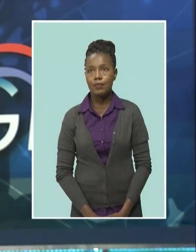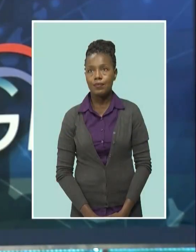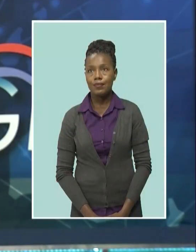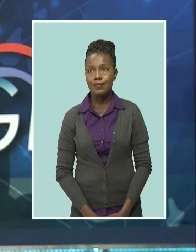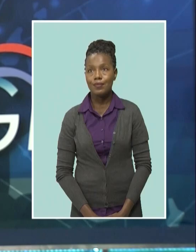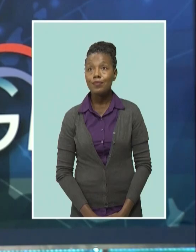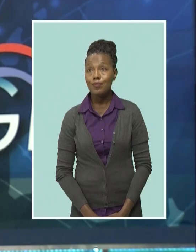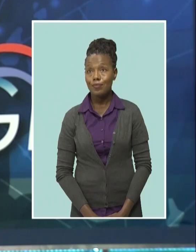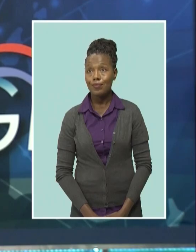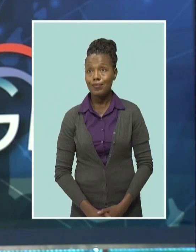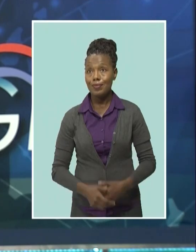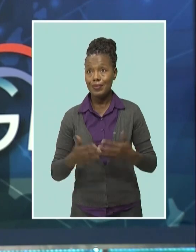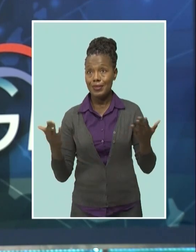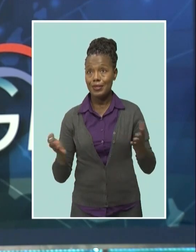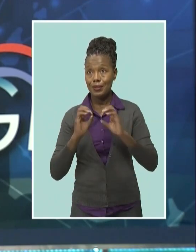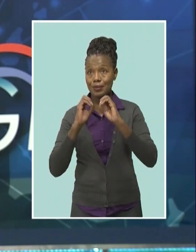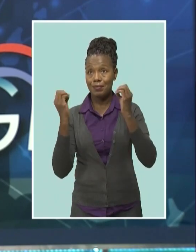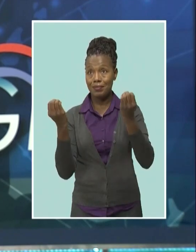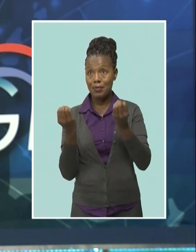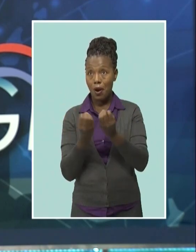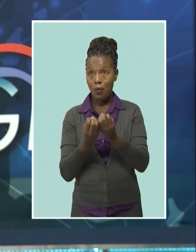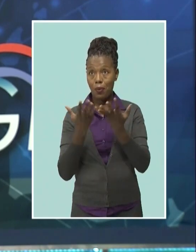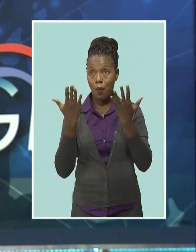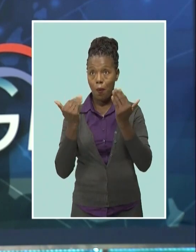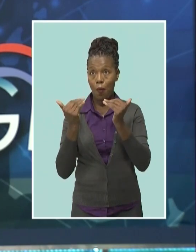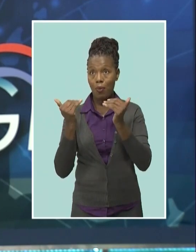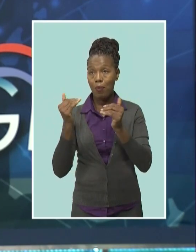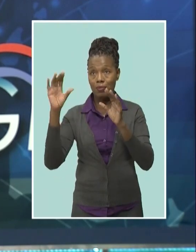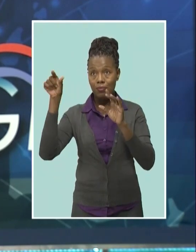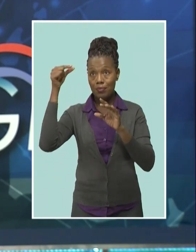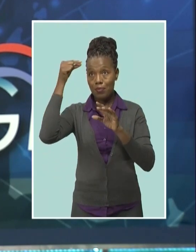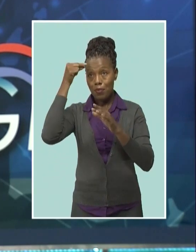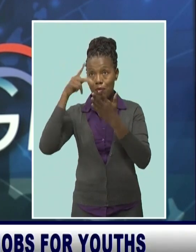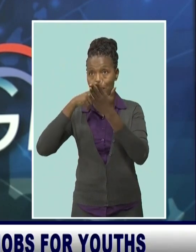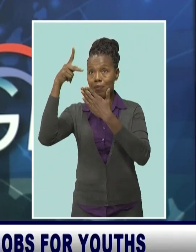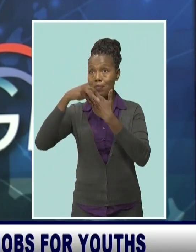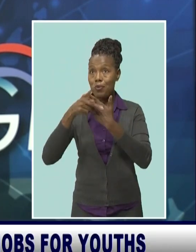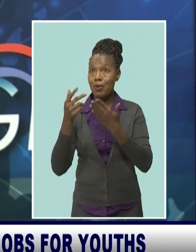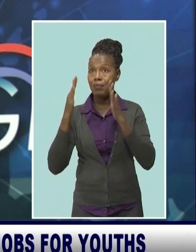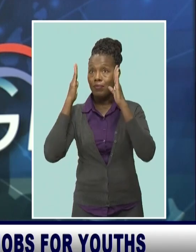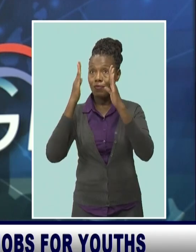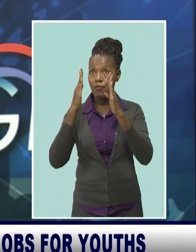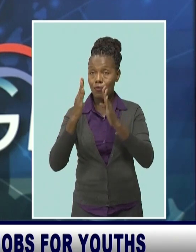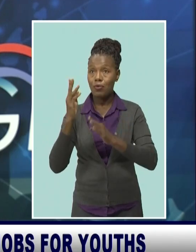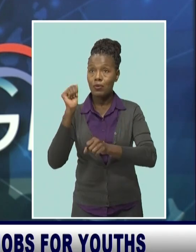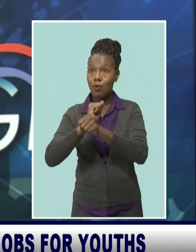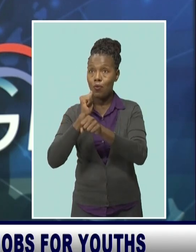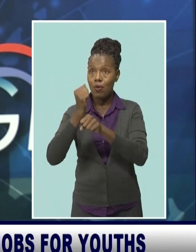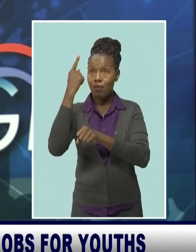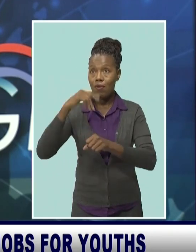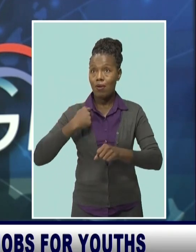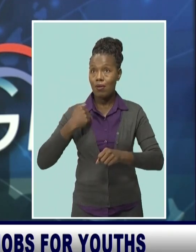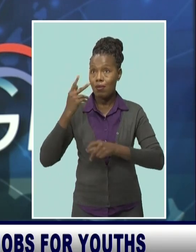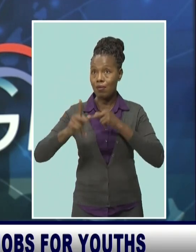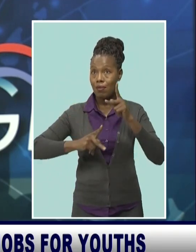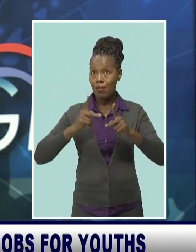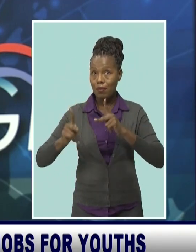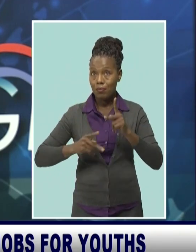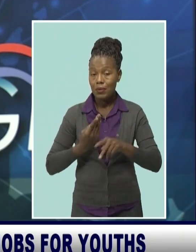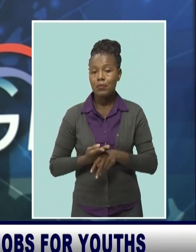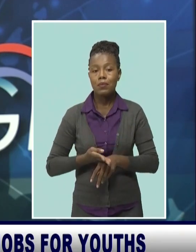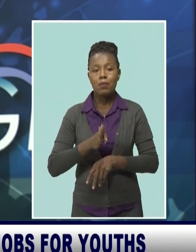A local organization is hoping it can partner with the government on more programs to create jobs for young people. It's the Barbados Contractors and